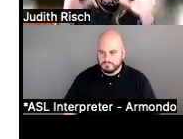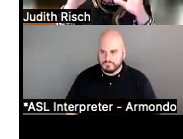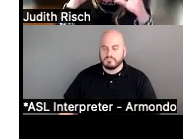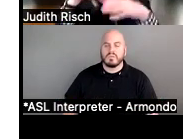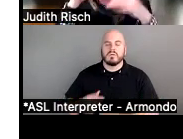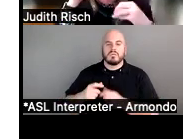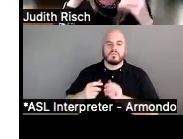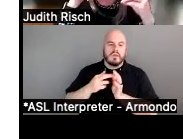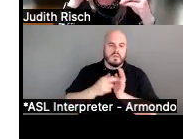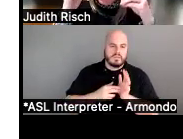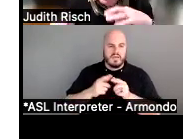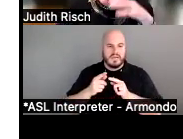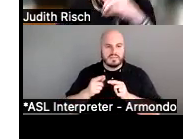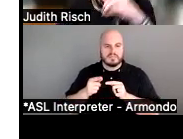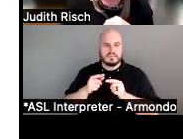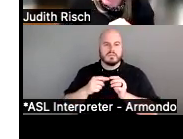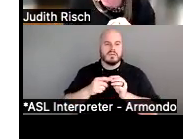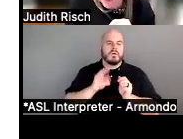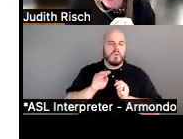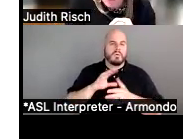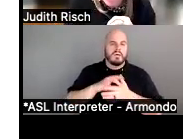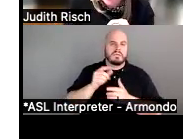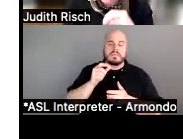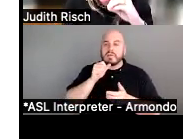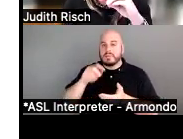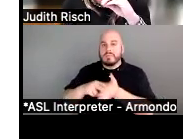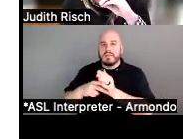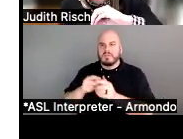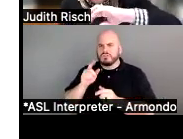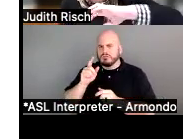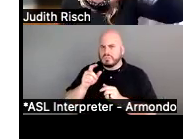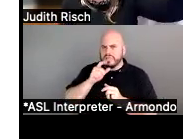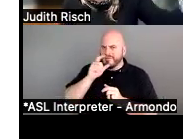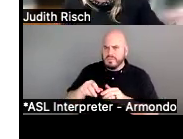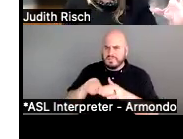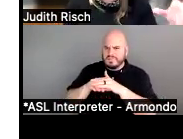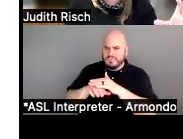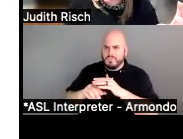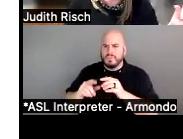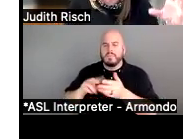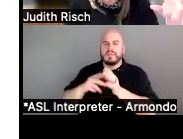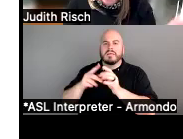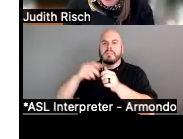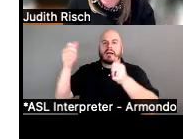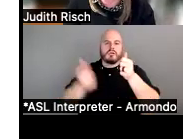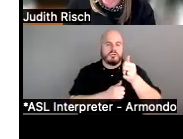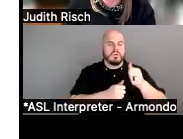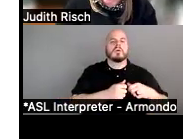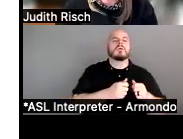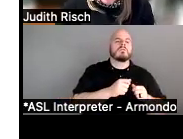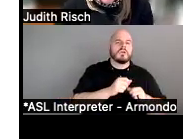to, that doesn't mean it doesn't need to be accessible. It means it's back under the usability standards we have.